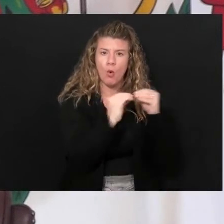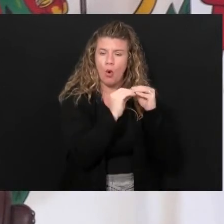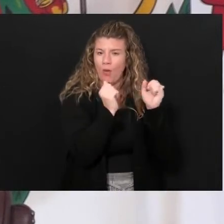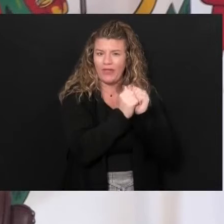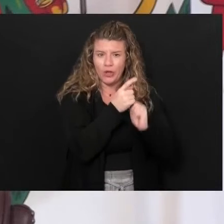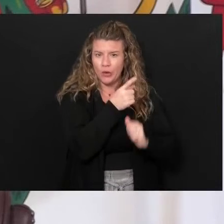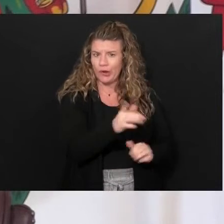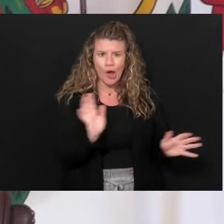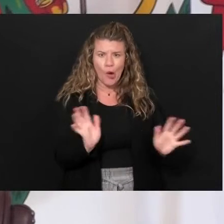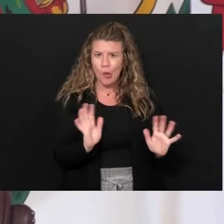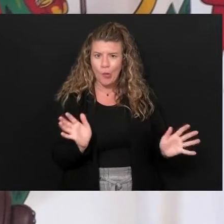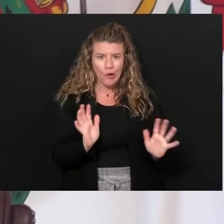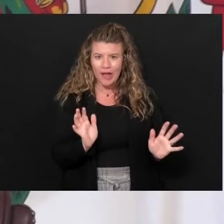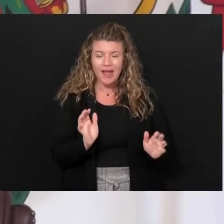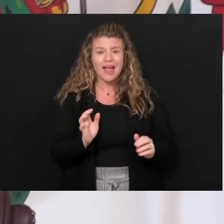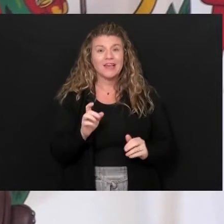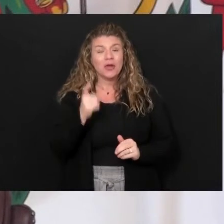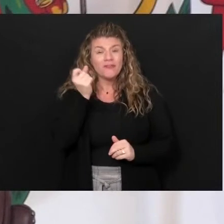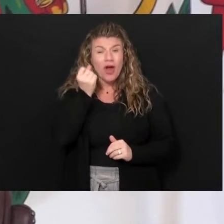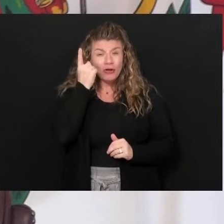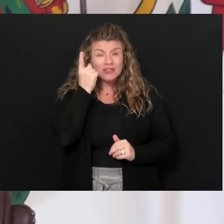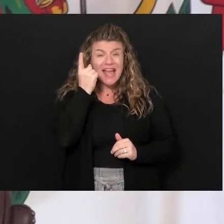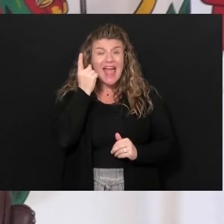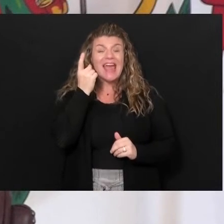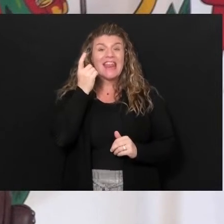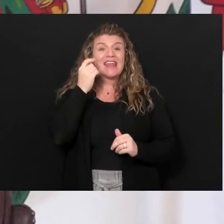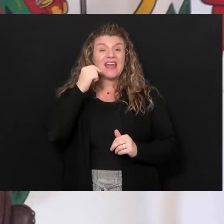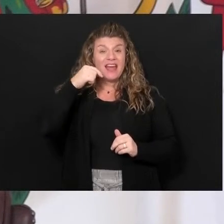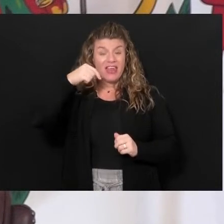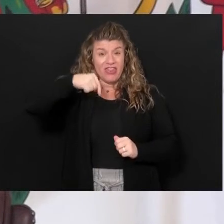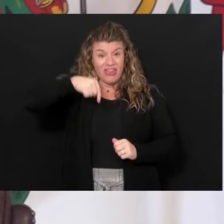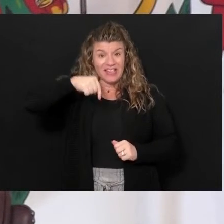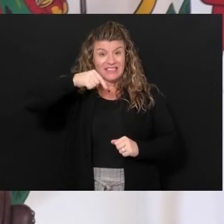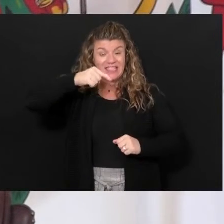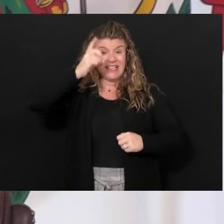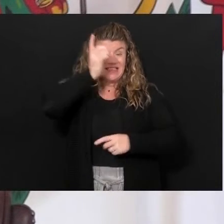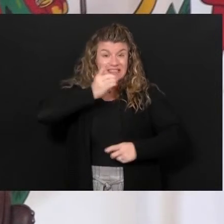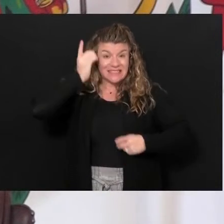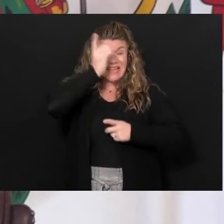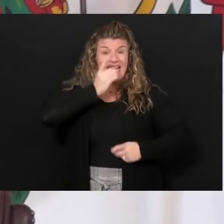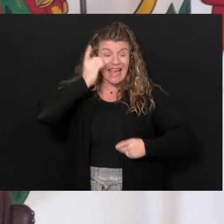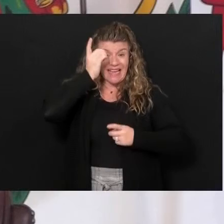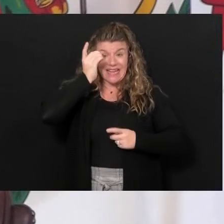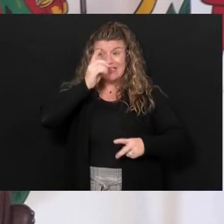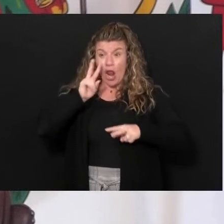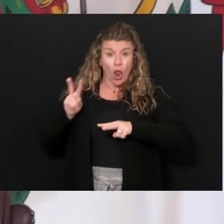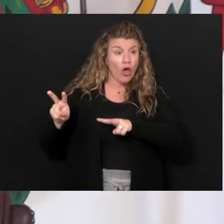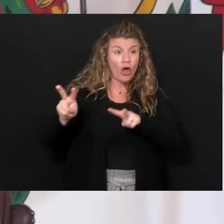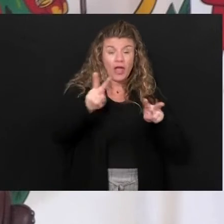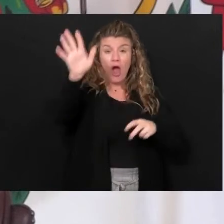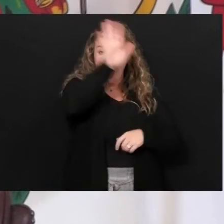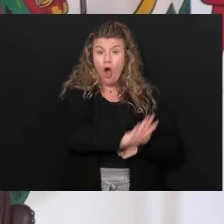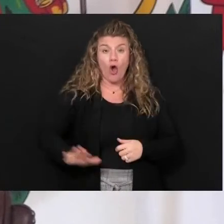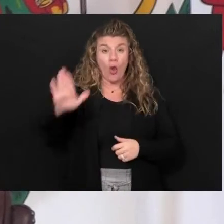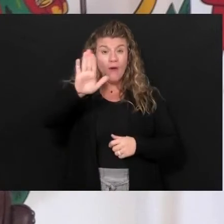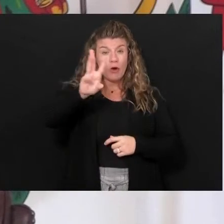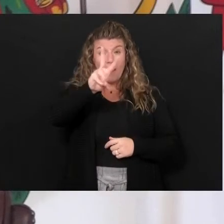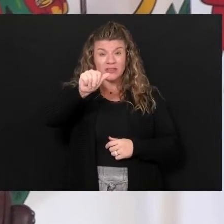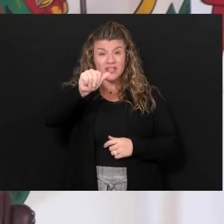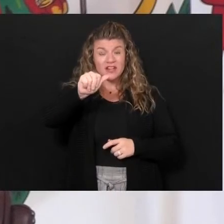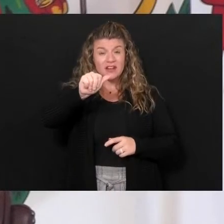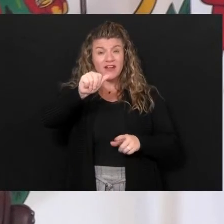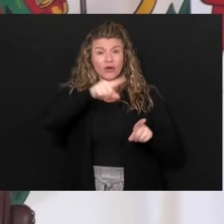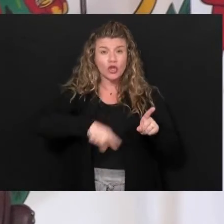Now, from a standpoint of all West Virginians out there, for the most part,